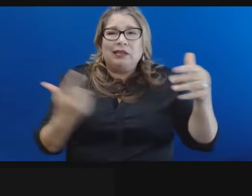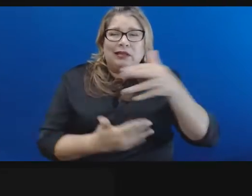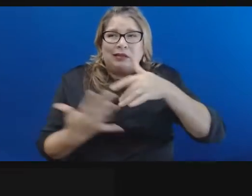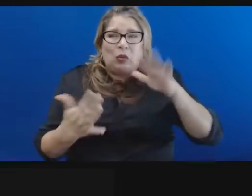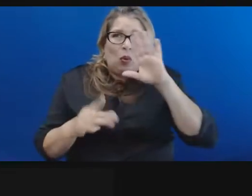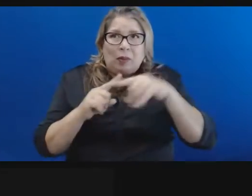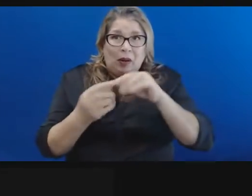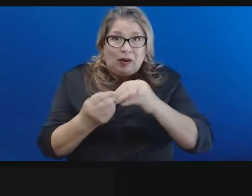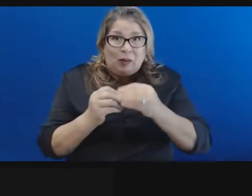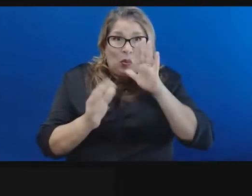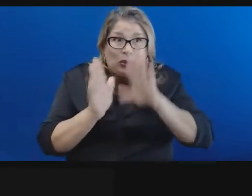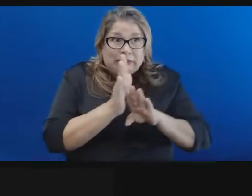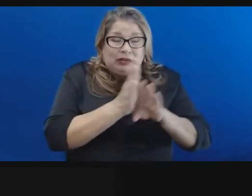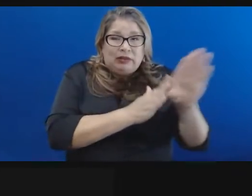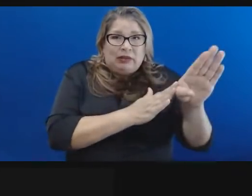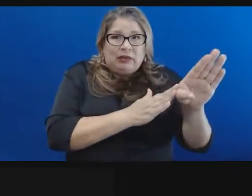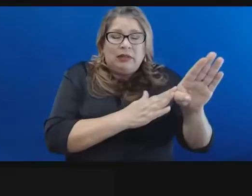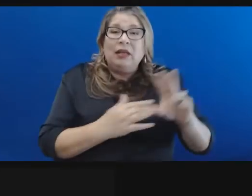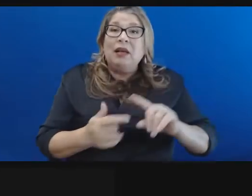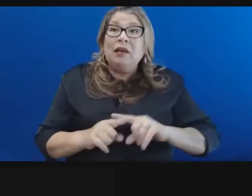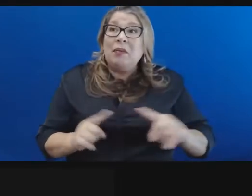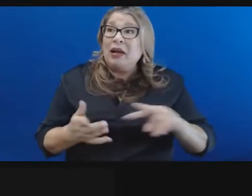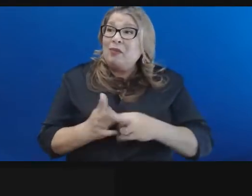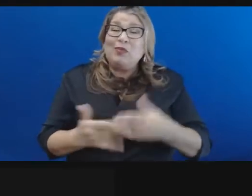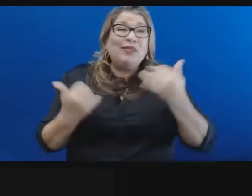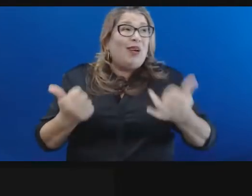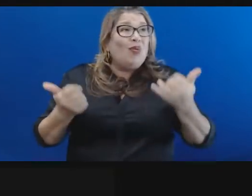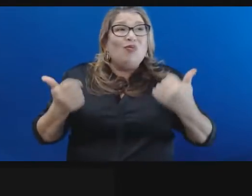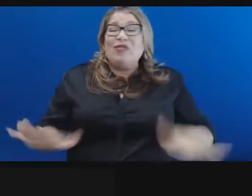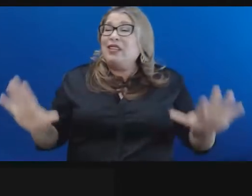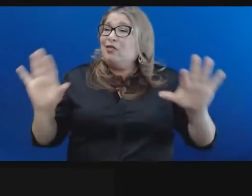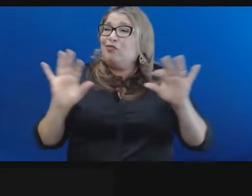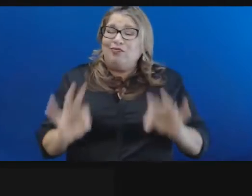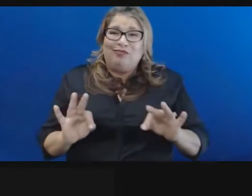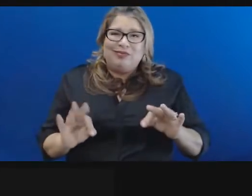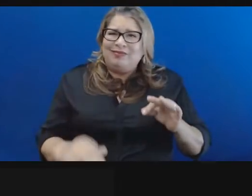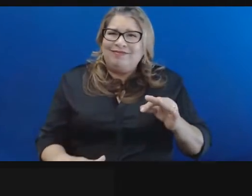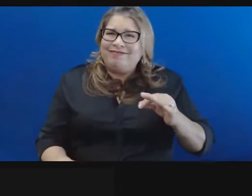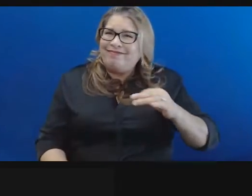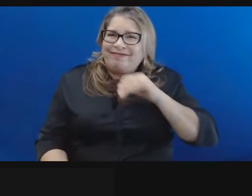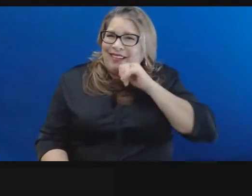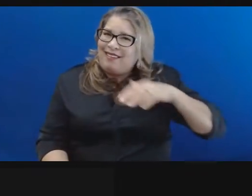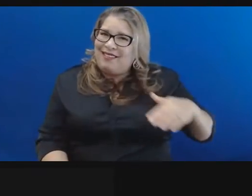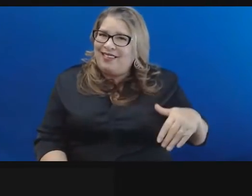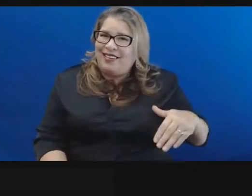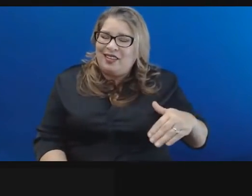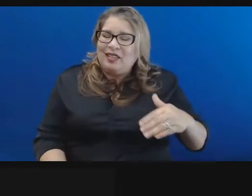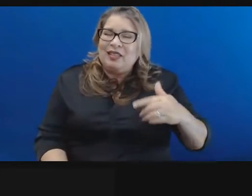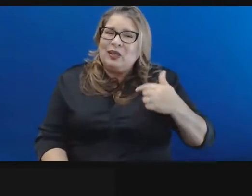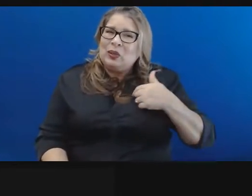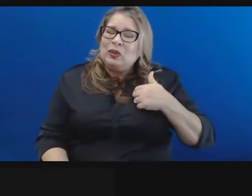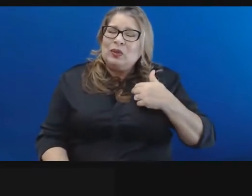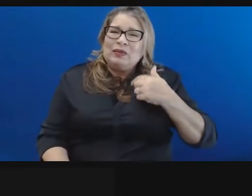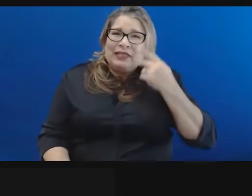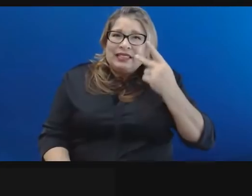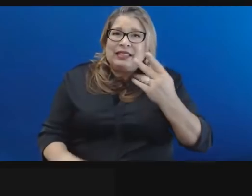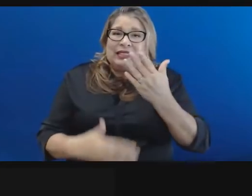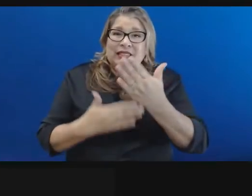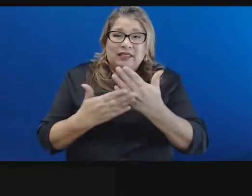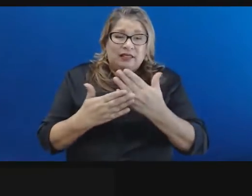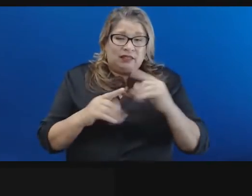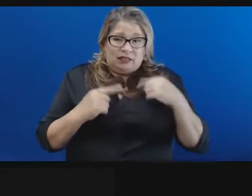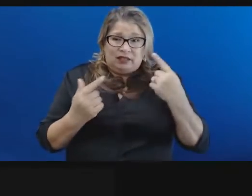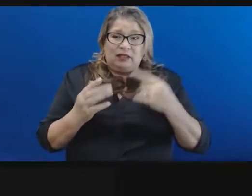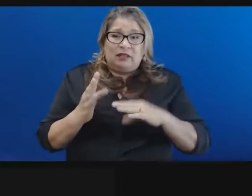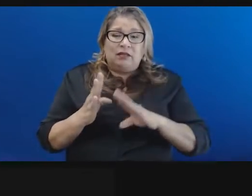But I wouldn't sort of declare victory in any way. We know we've seen a many high days since the